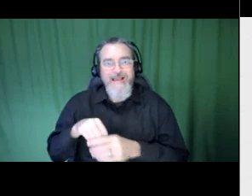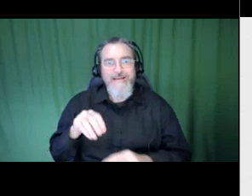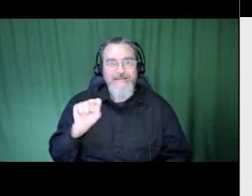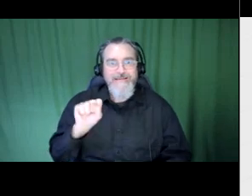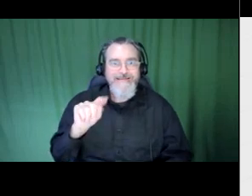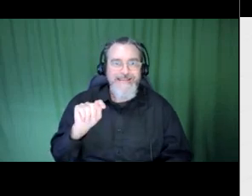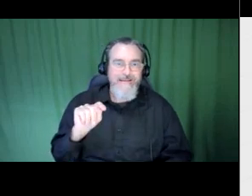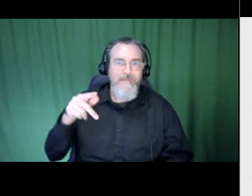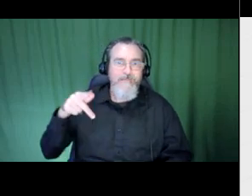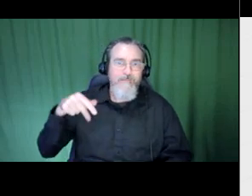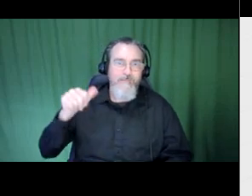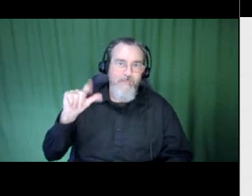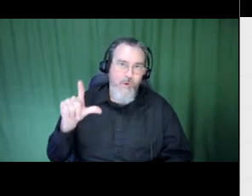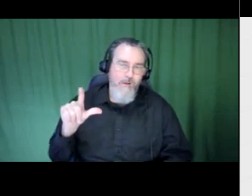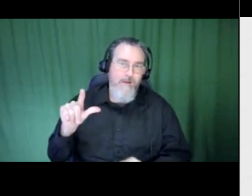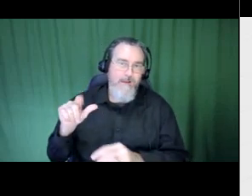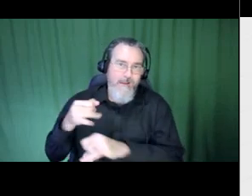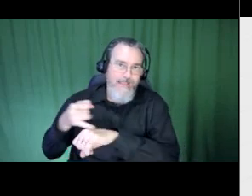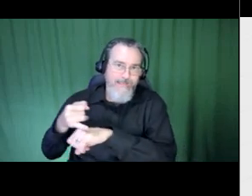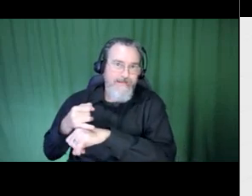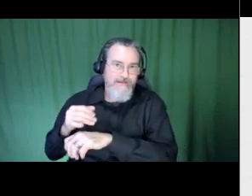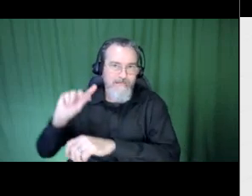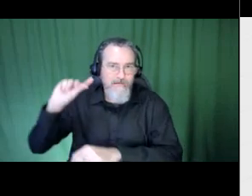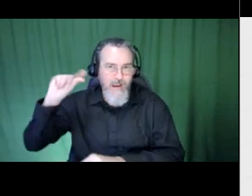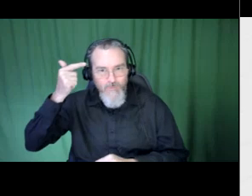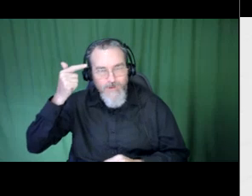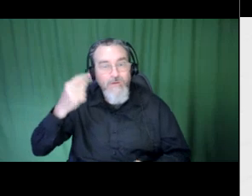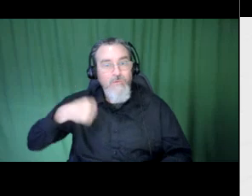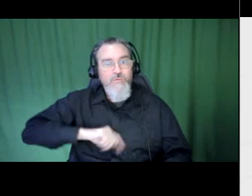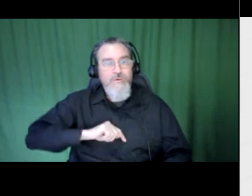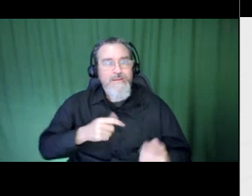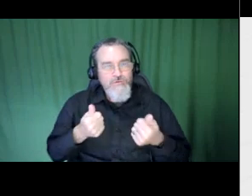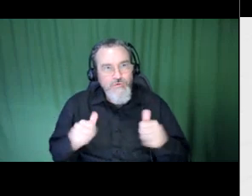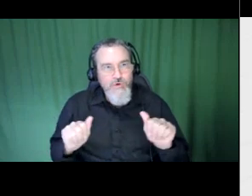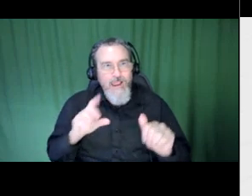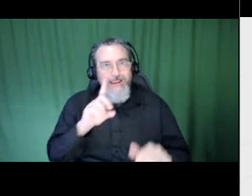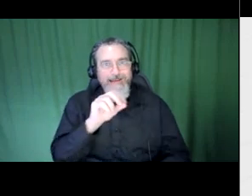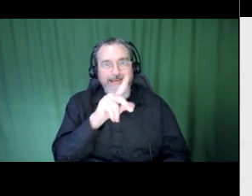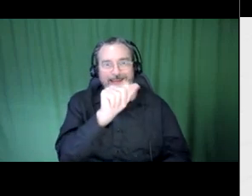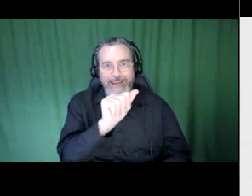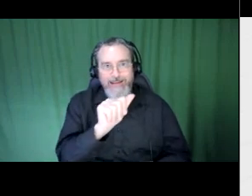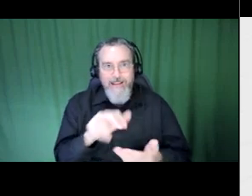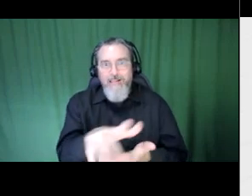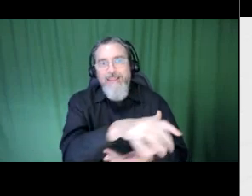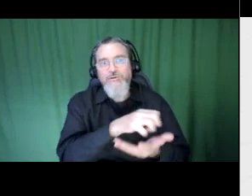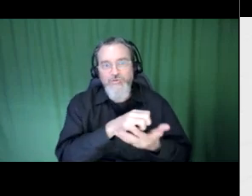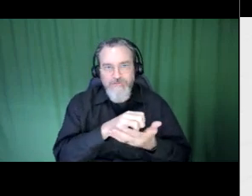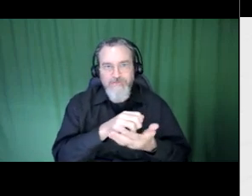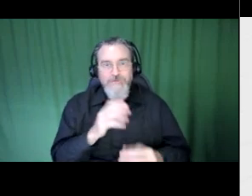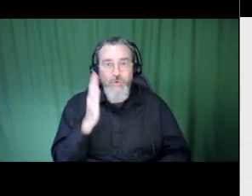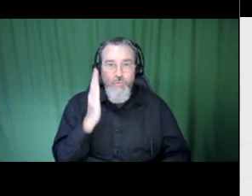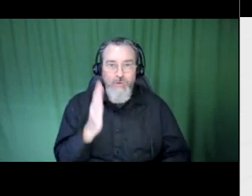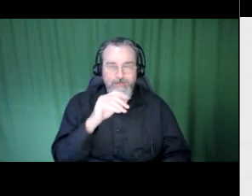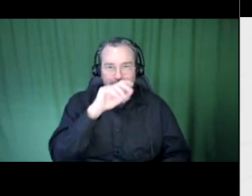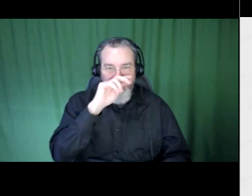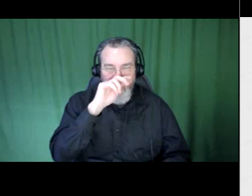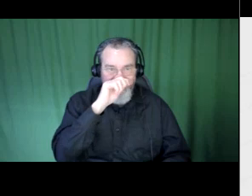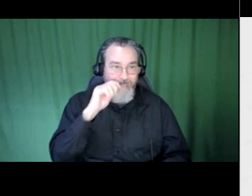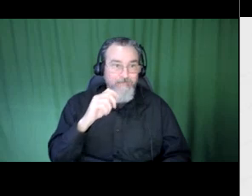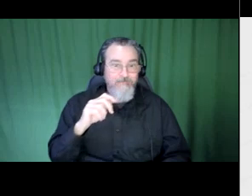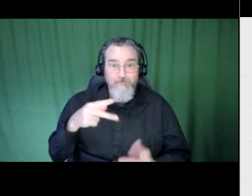supporting technology development and data collection that's rooted in Indigenous data sovereignty frameworks. So we'll leverage the project funding